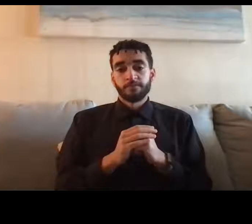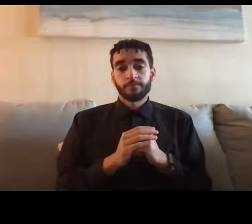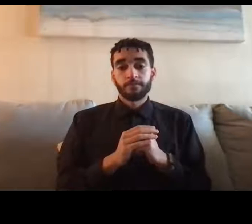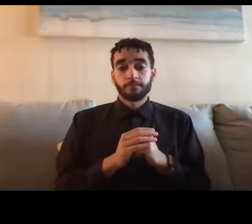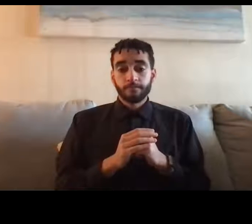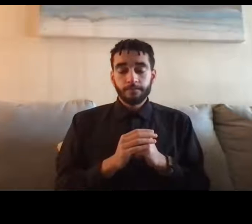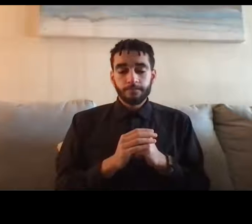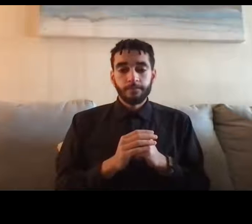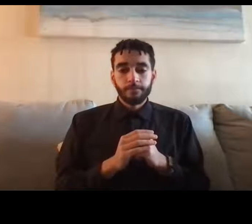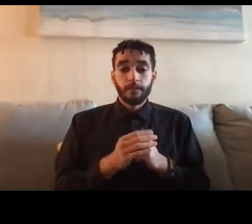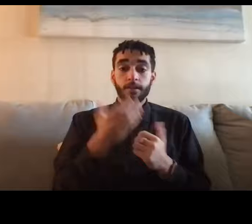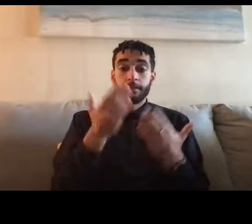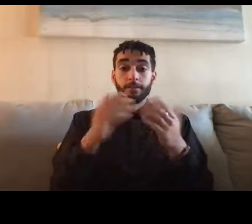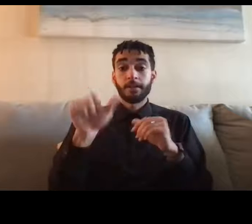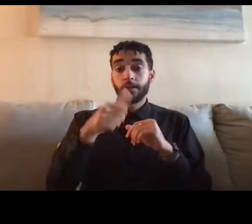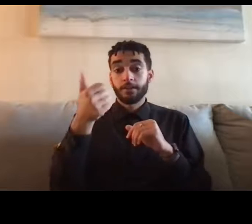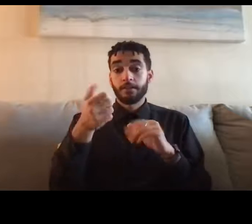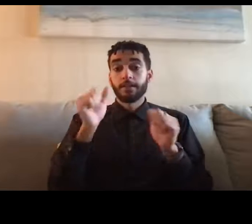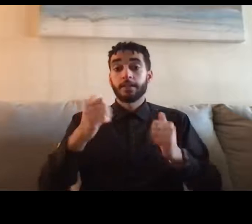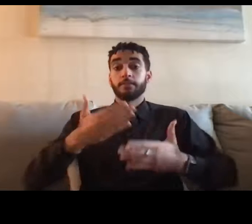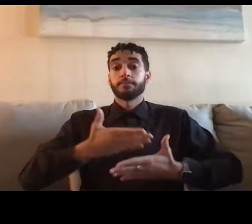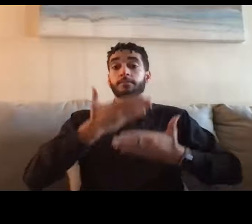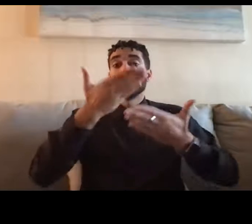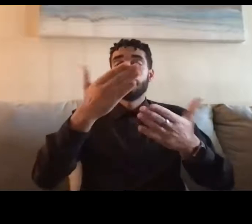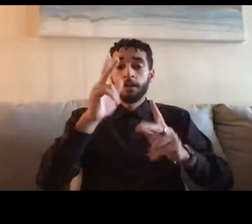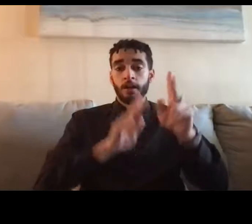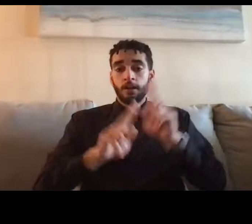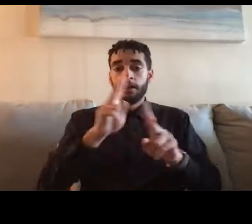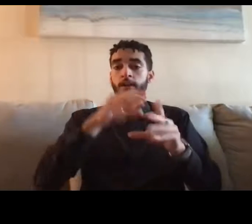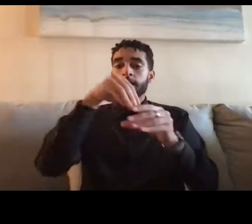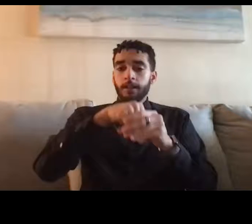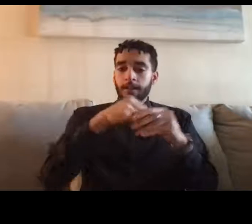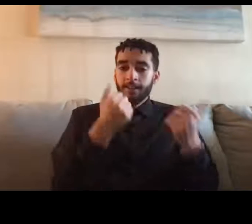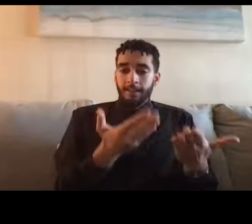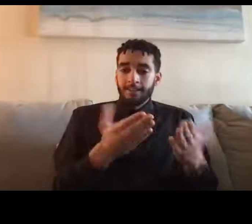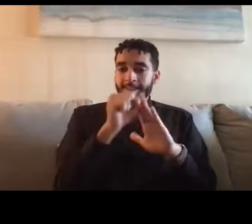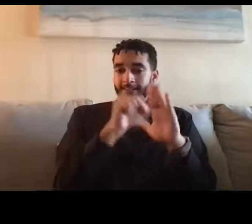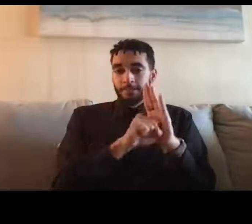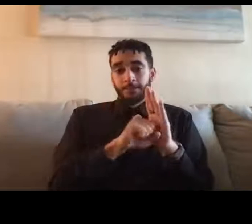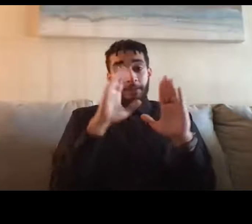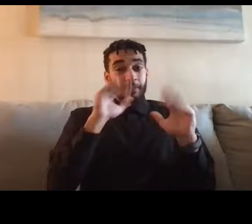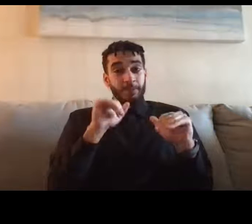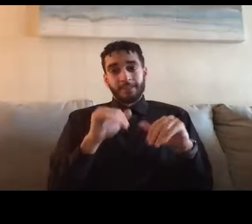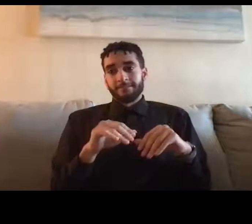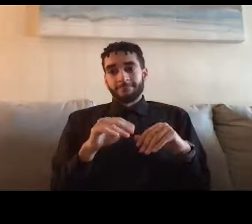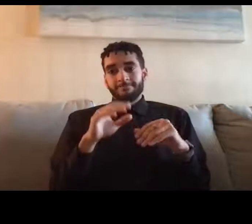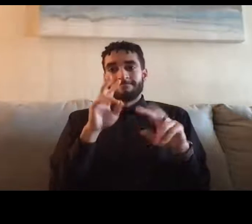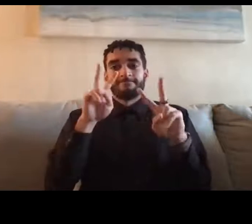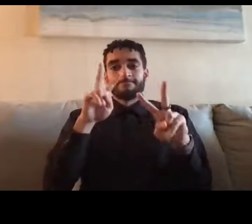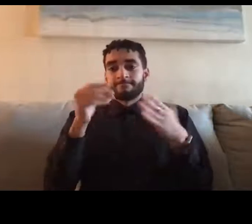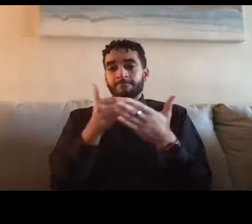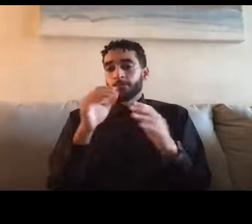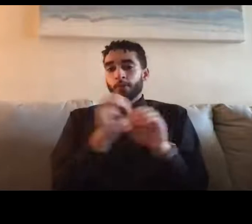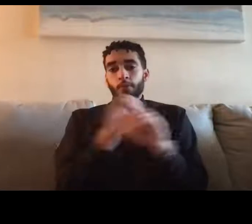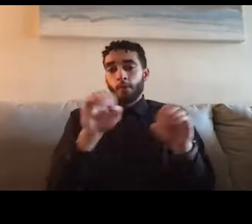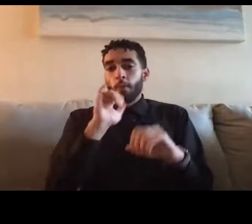be another avenue that we can bring people into this system, hopefully this fabulous No Wrong Door system that we'll have, so that we